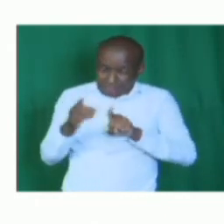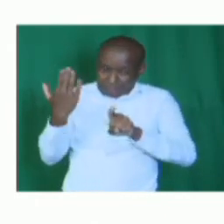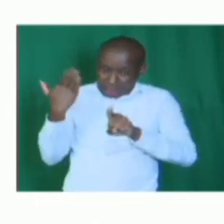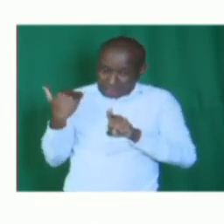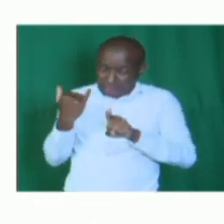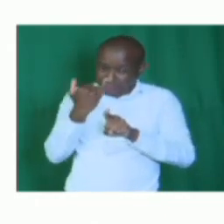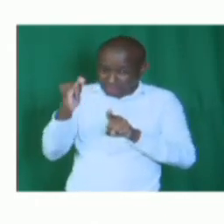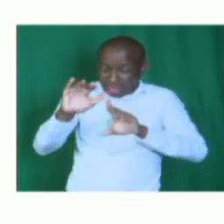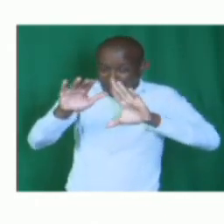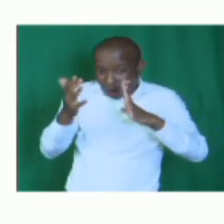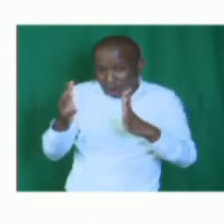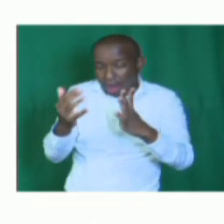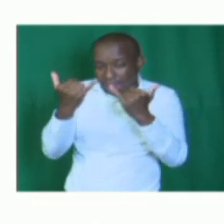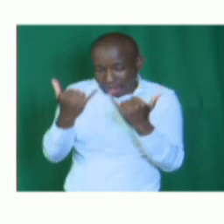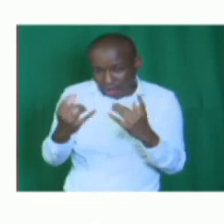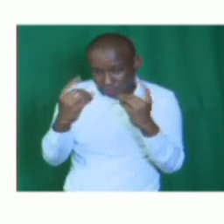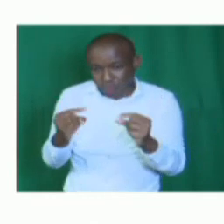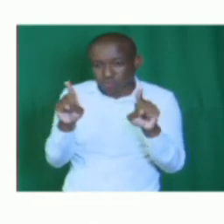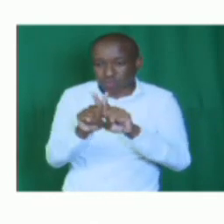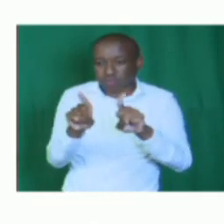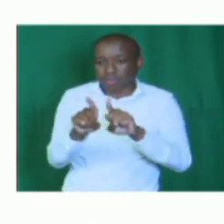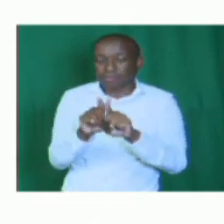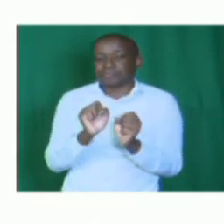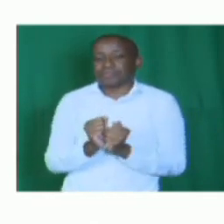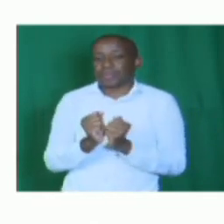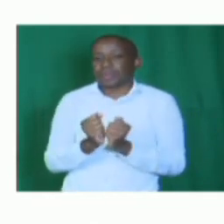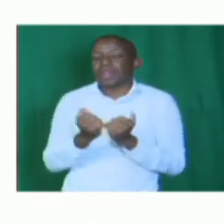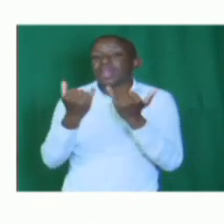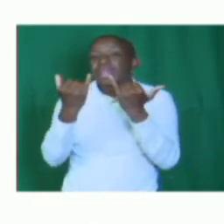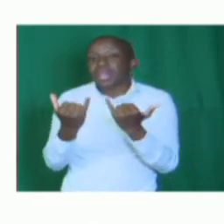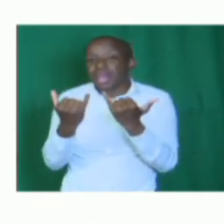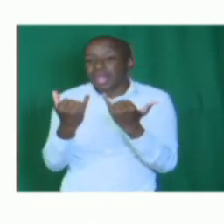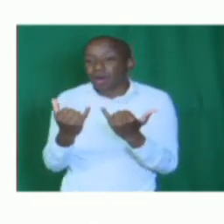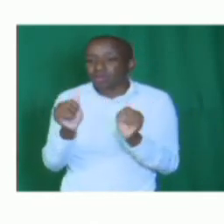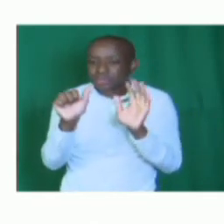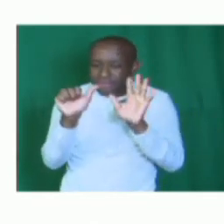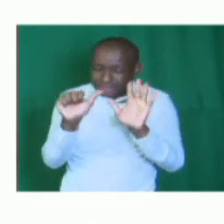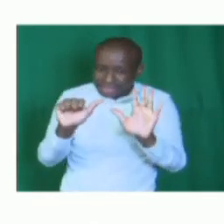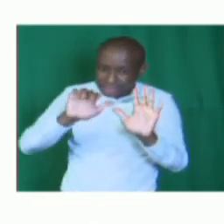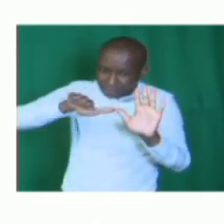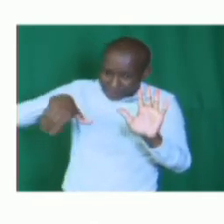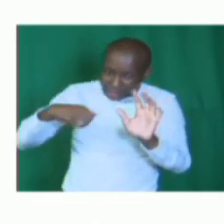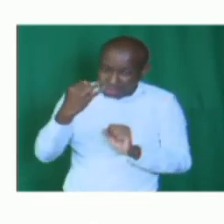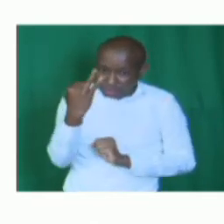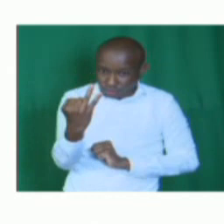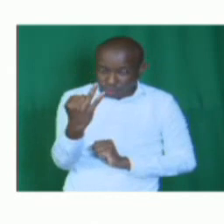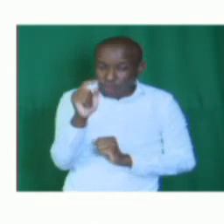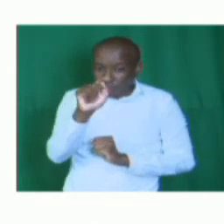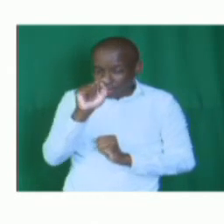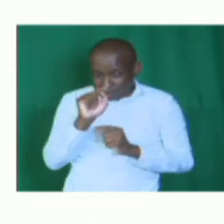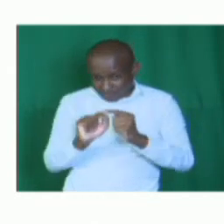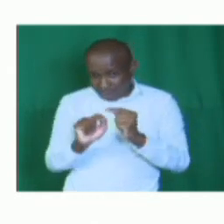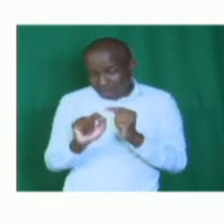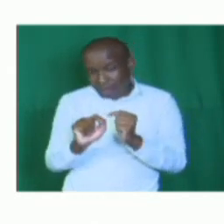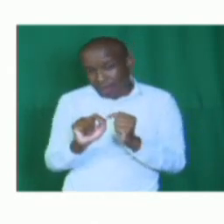the first one. This is what we are going to see. We are going to have 6 minus 2 divided